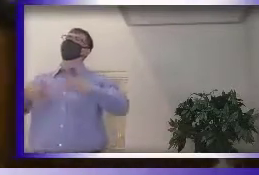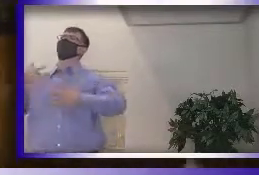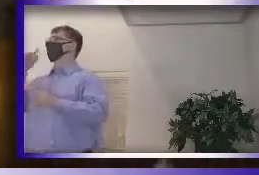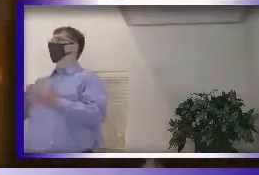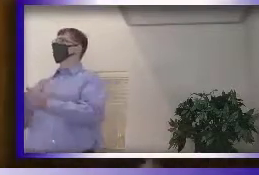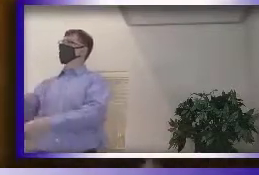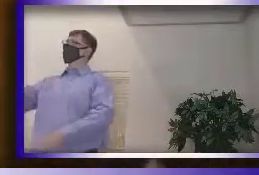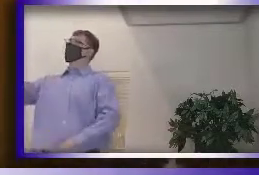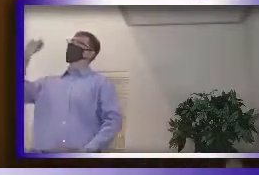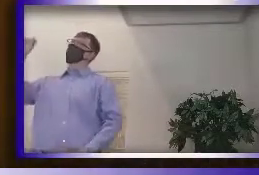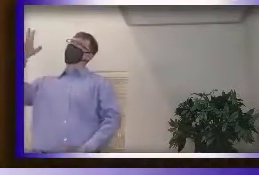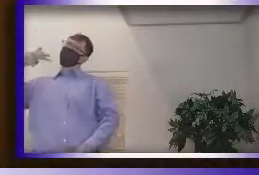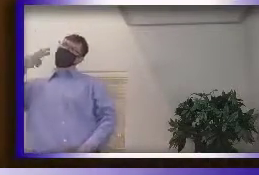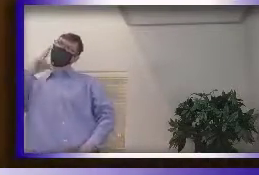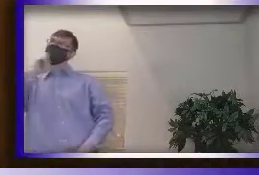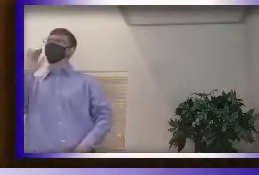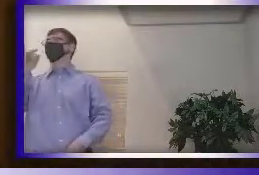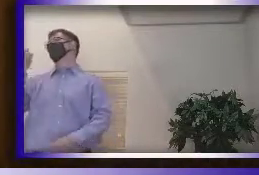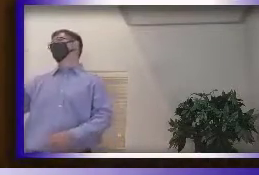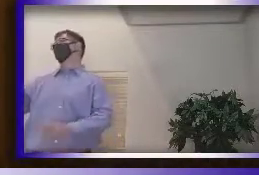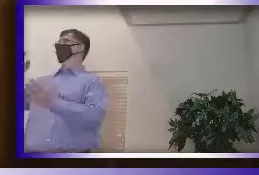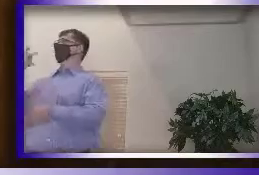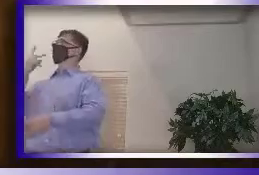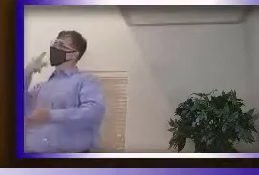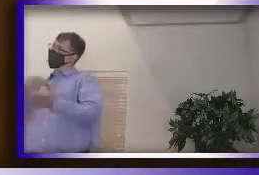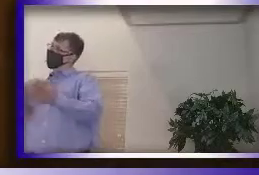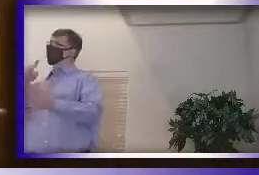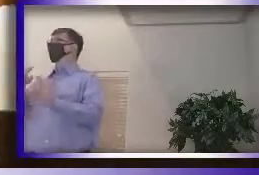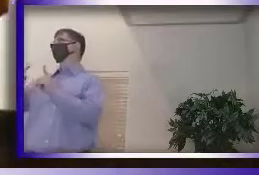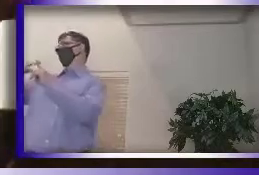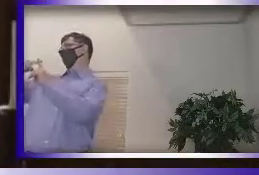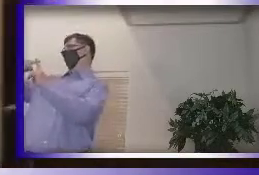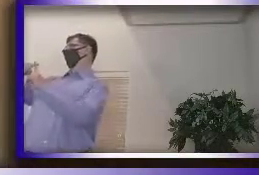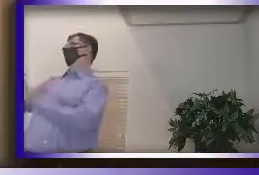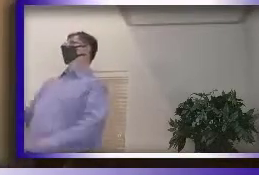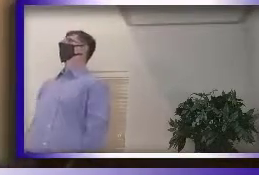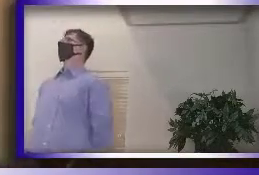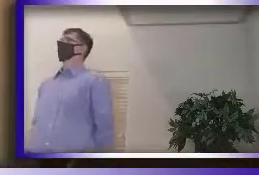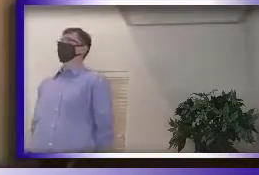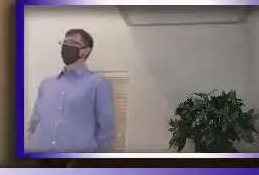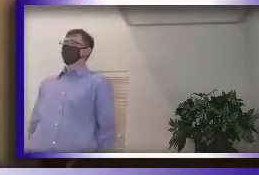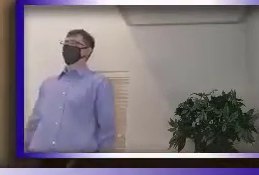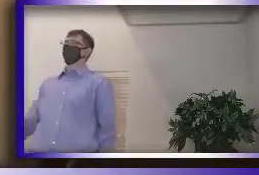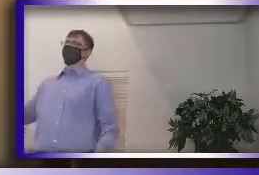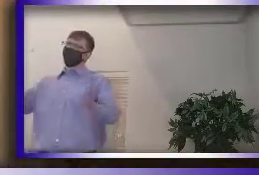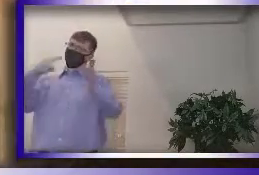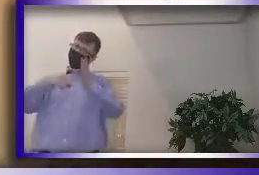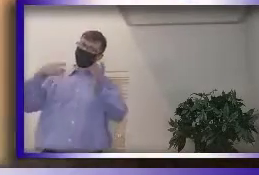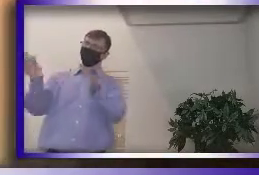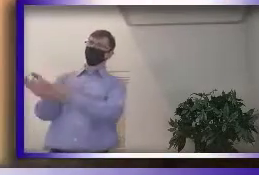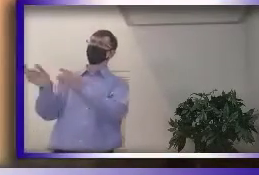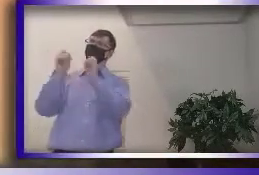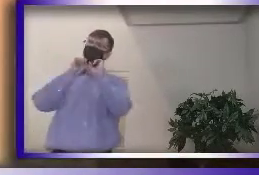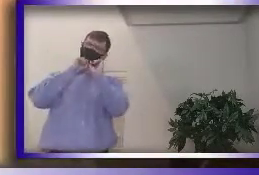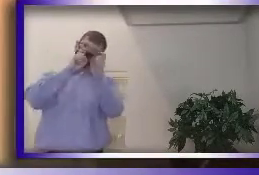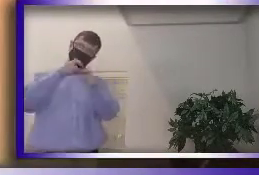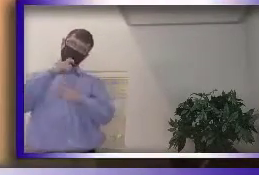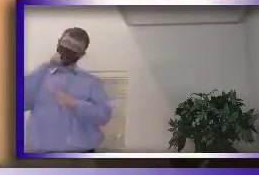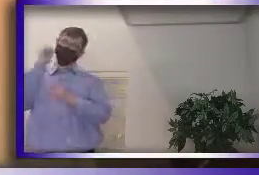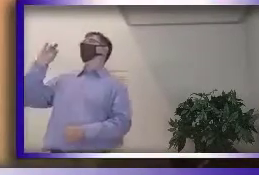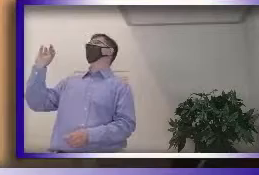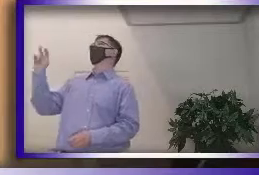There is a saying in Taoism that the Tao that can be spoken is not the eternal Tao.